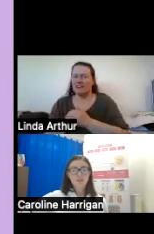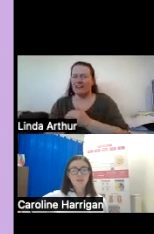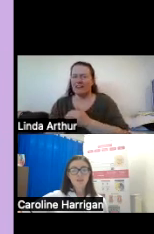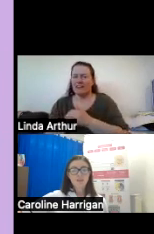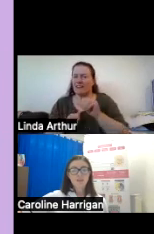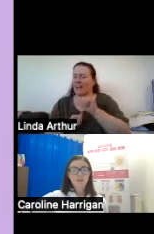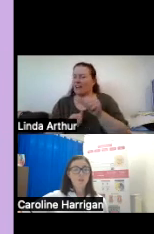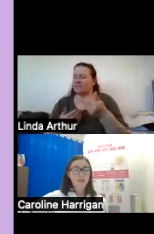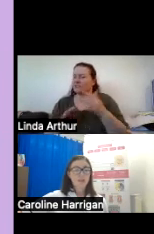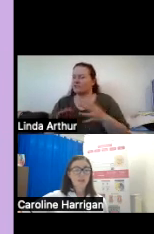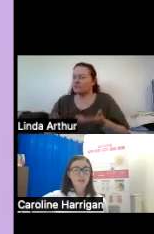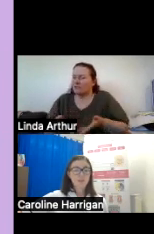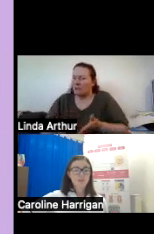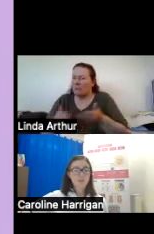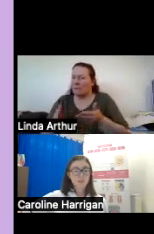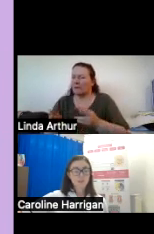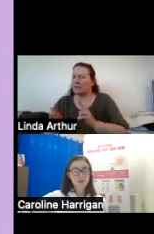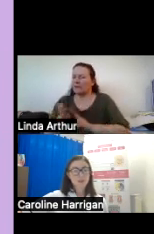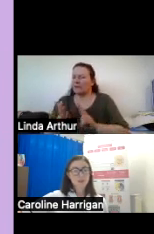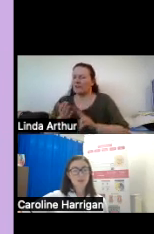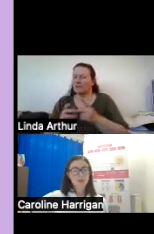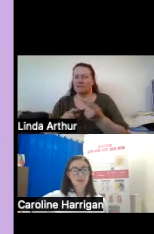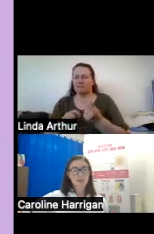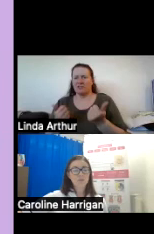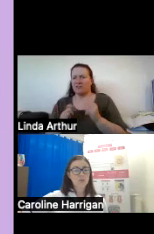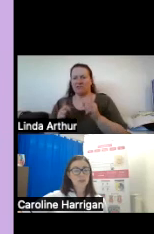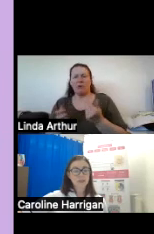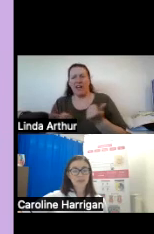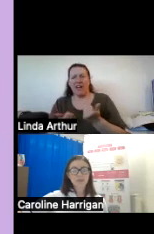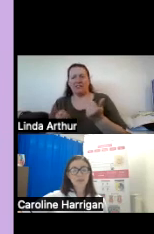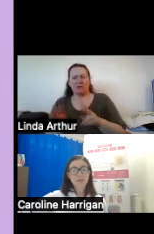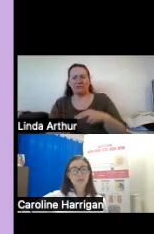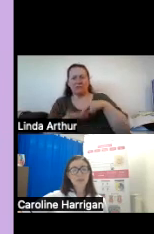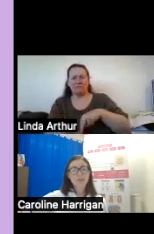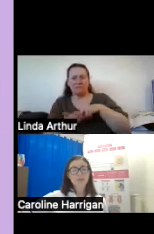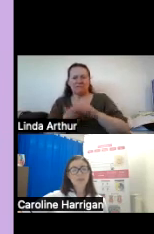After having children, it's okay not to be able to jump on a trampoline again without leaking.